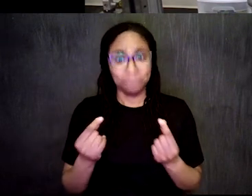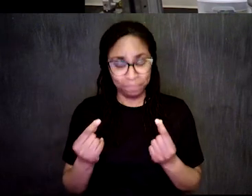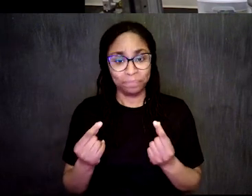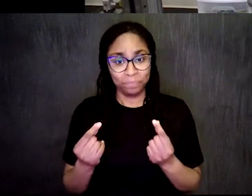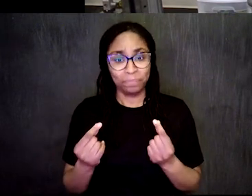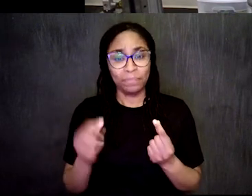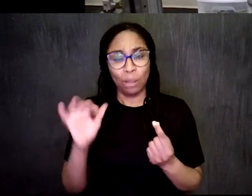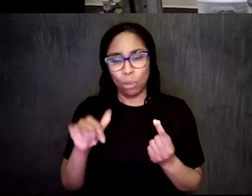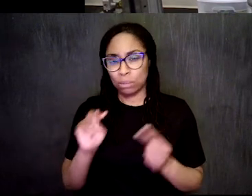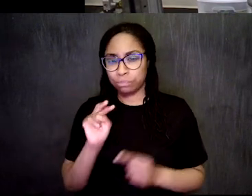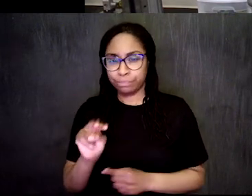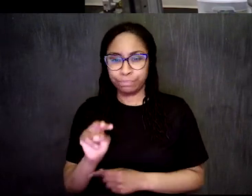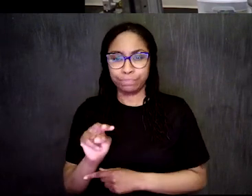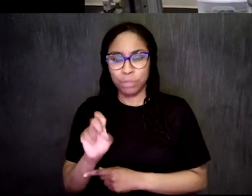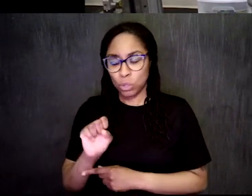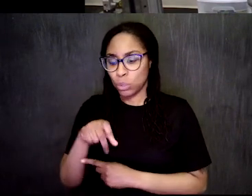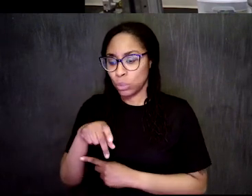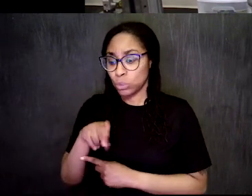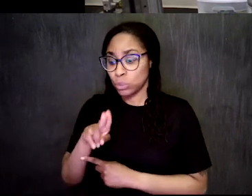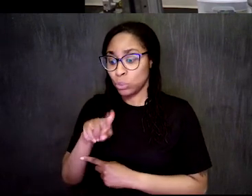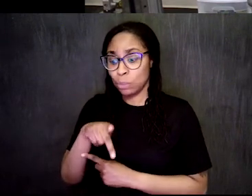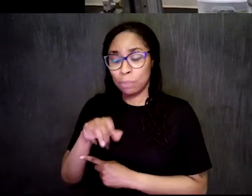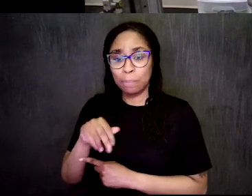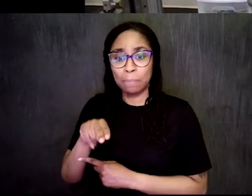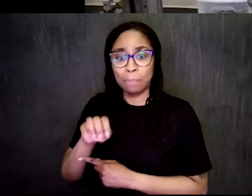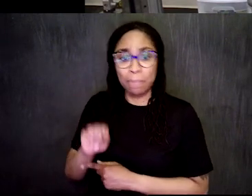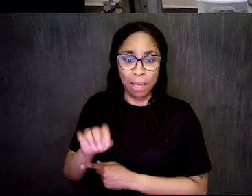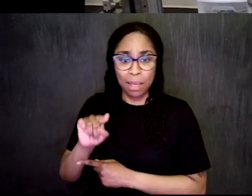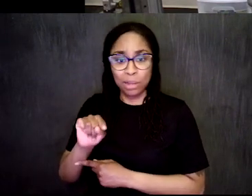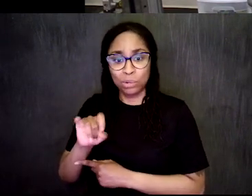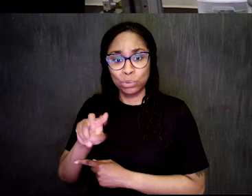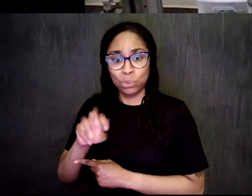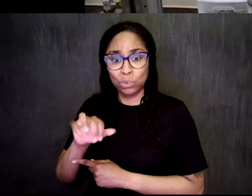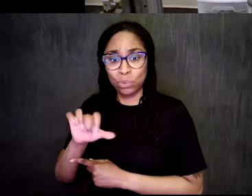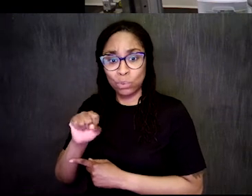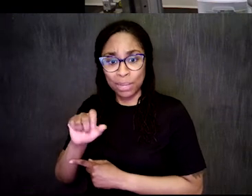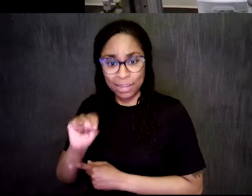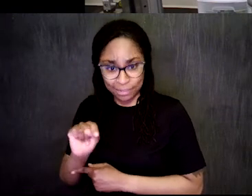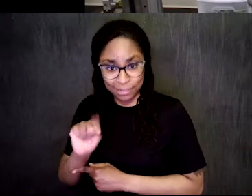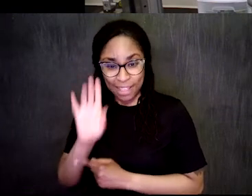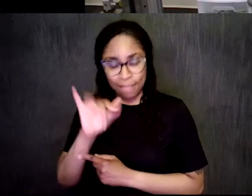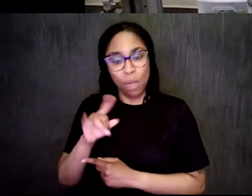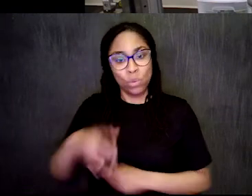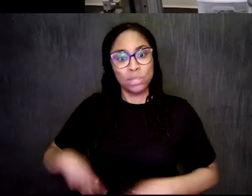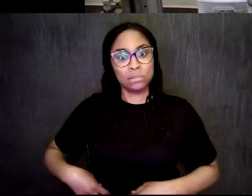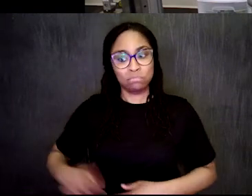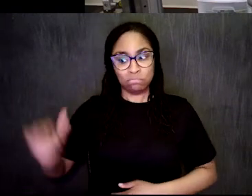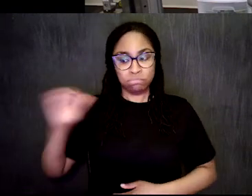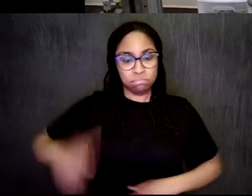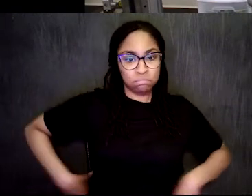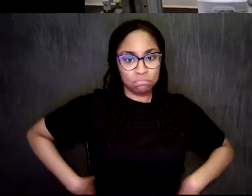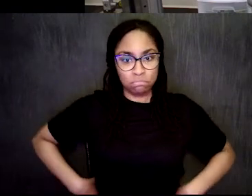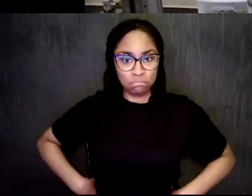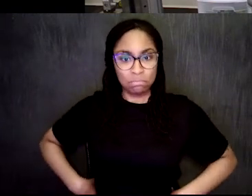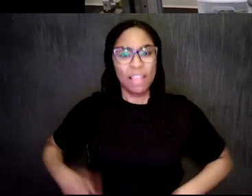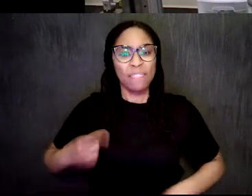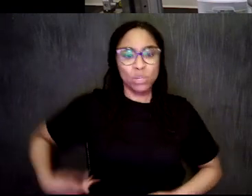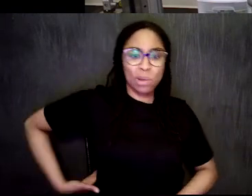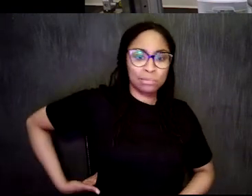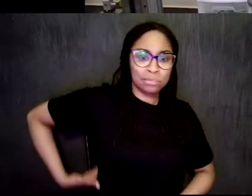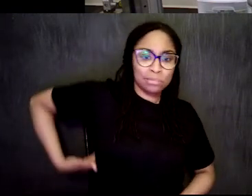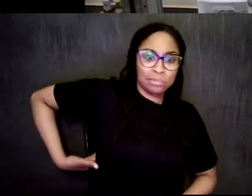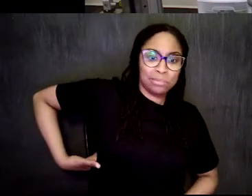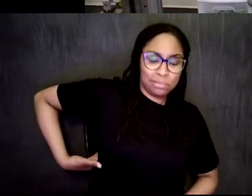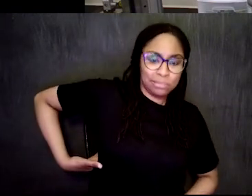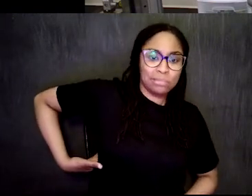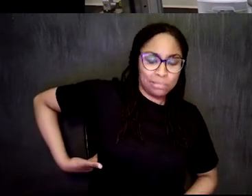we're going to do is a supine twist. So with the pendulums, like we just did, that works a little bit of the lumbar spine mobility. This exercise is